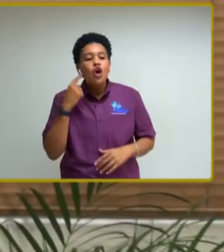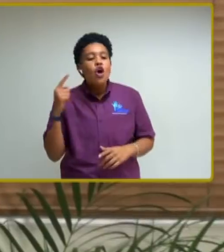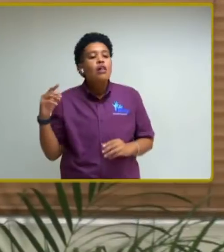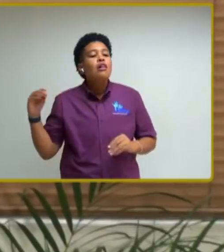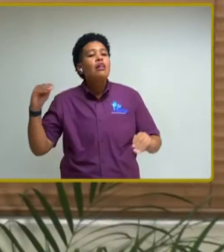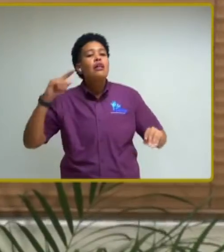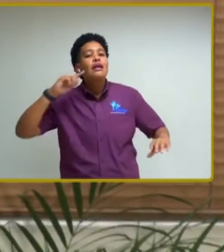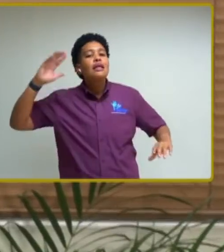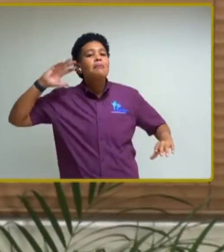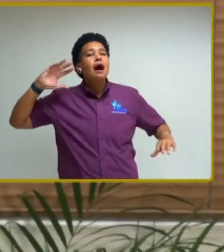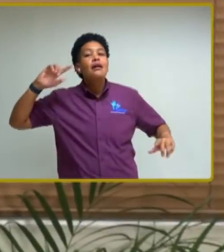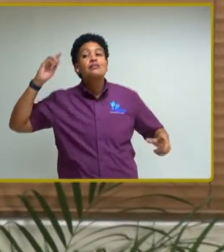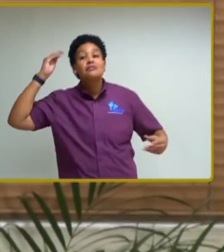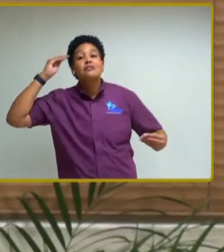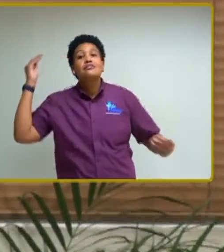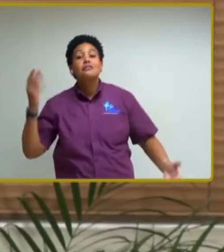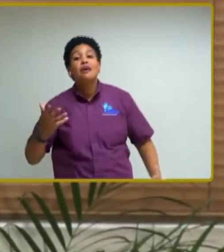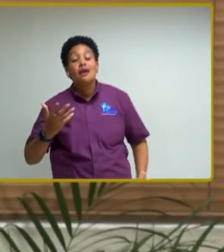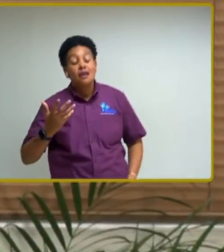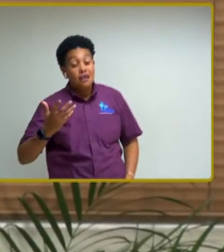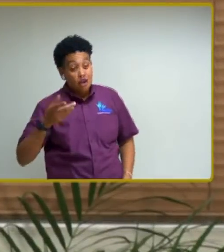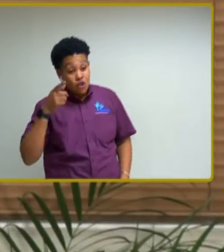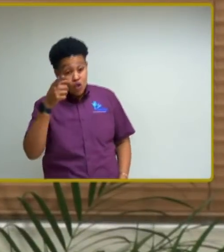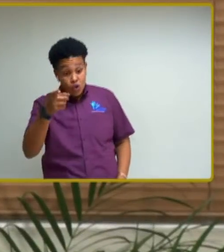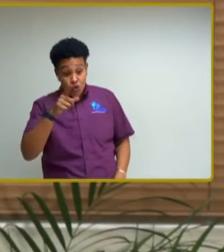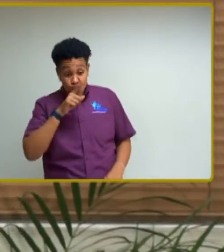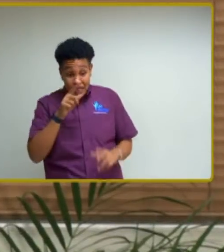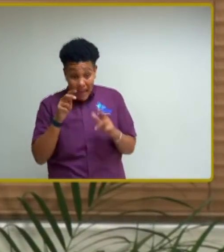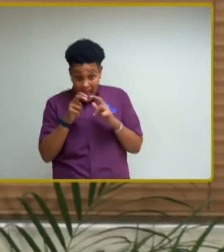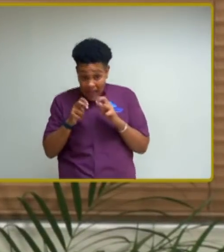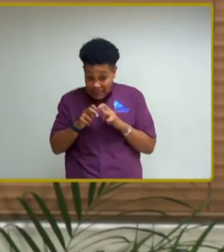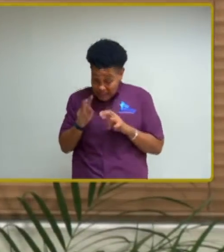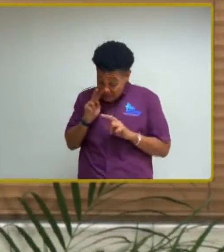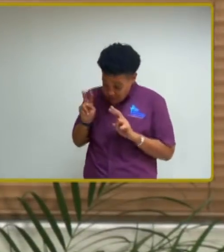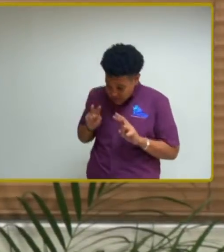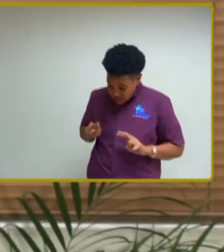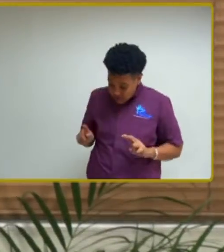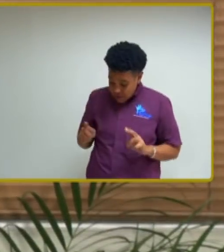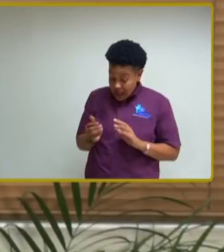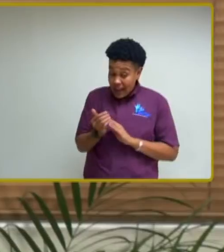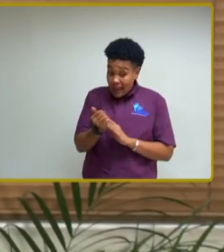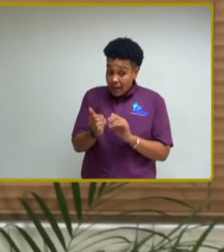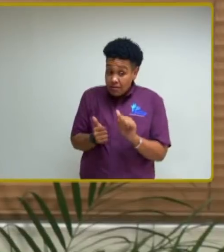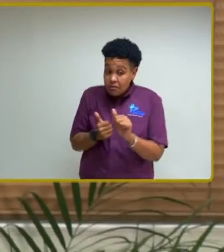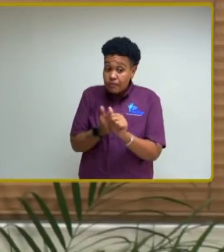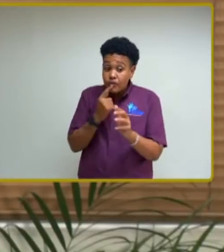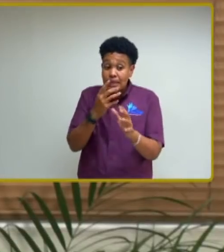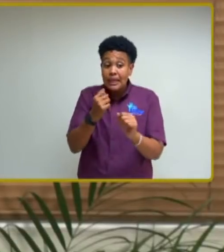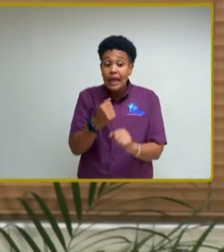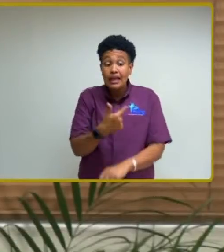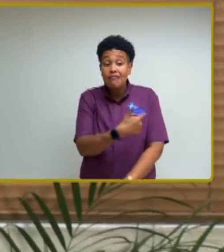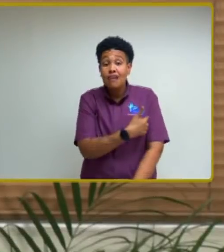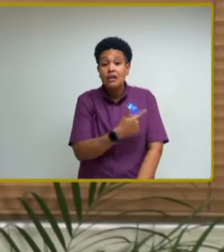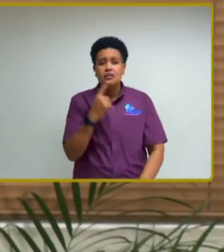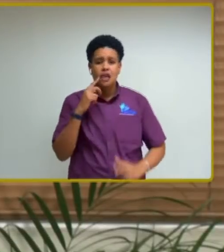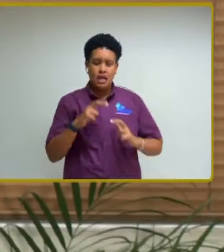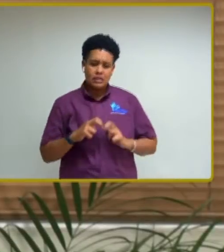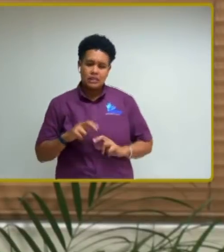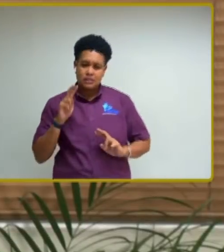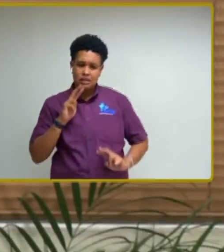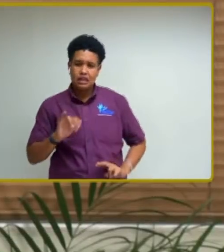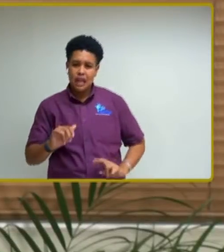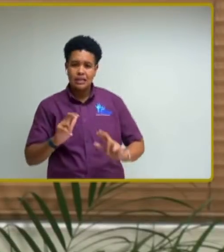in the past, which is that you are assessed leading up to receiving the vaccine, and